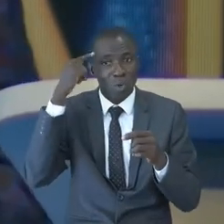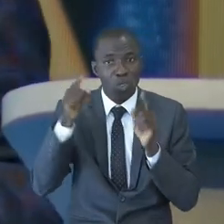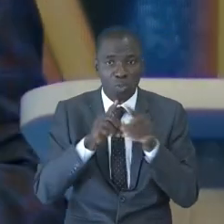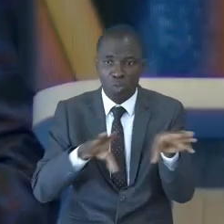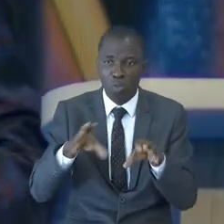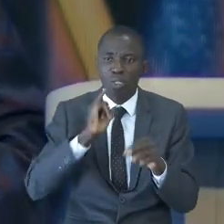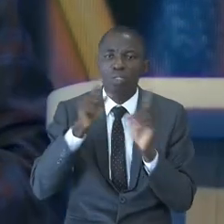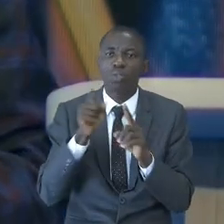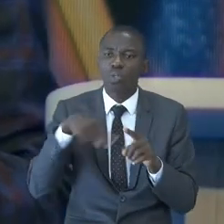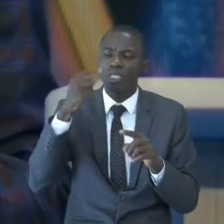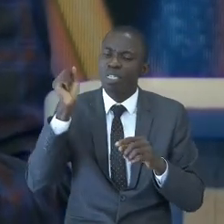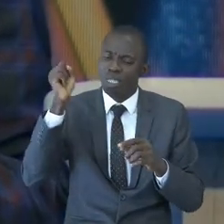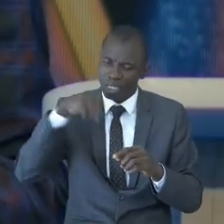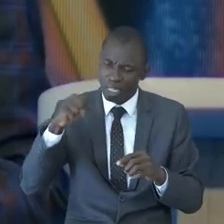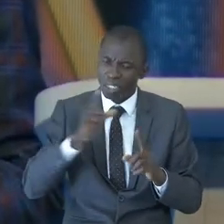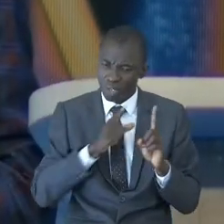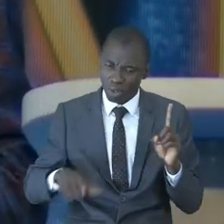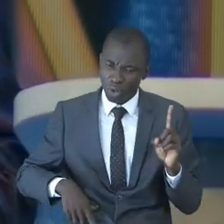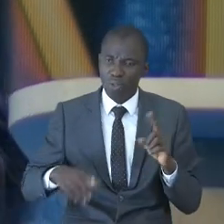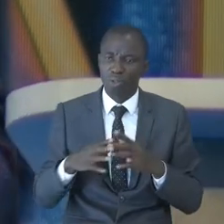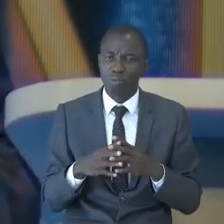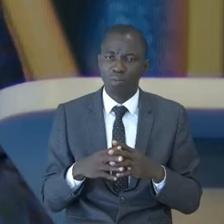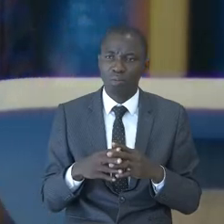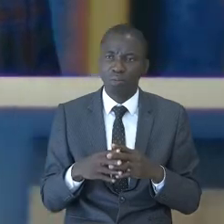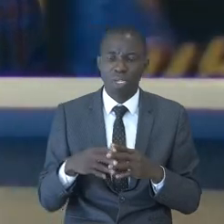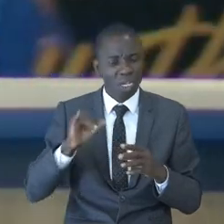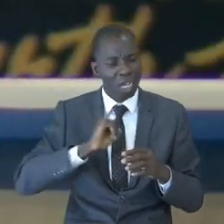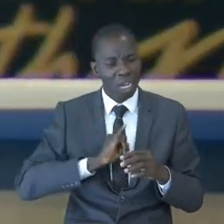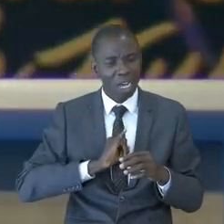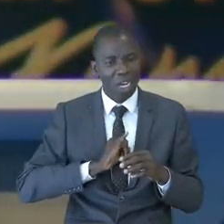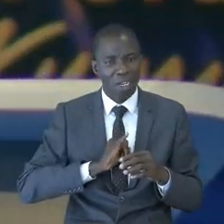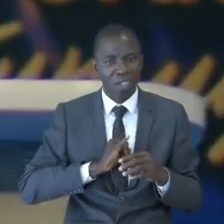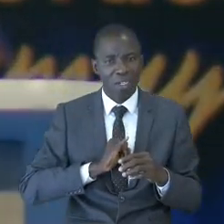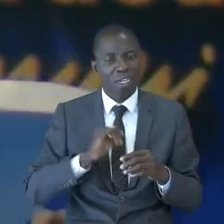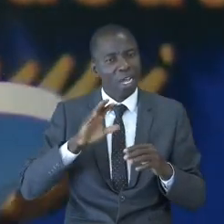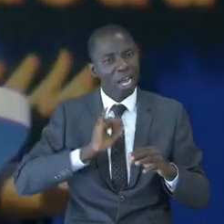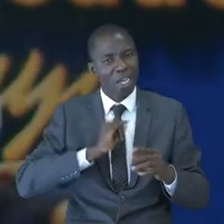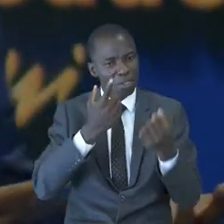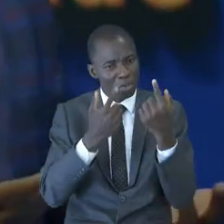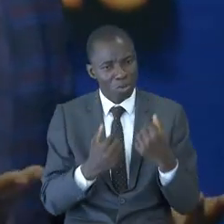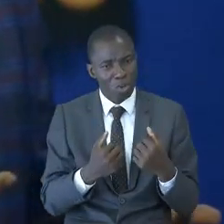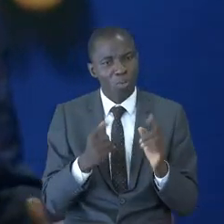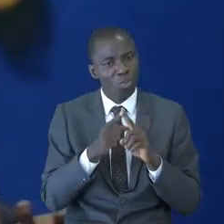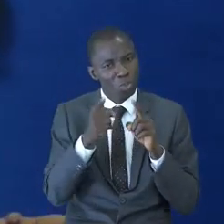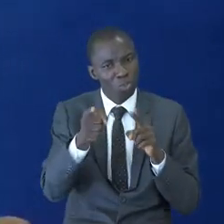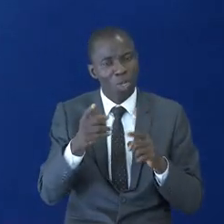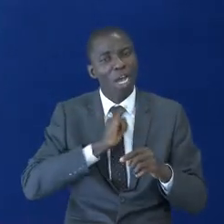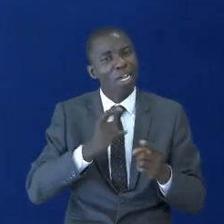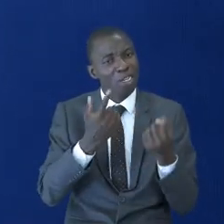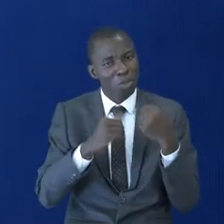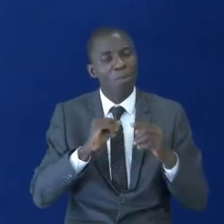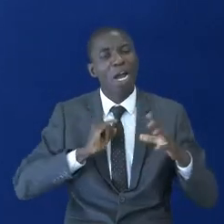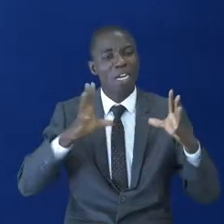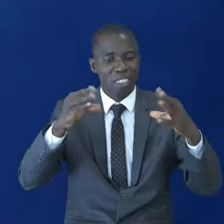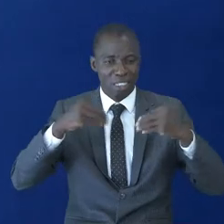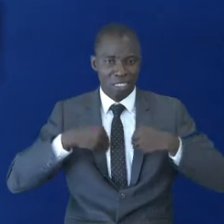is to say, yes, Lord, I reciprocate your love. I